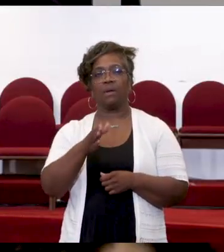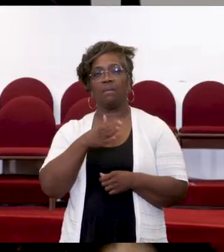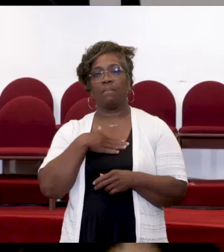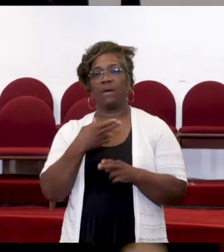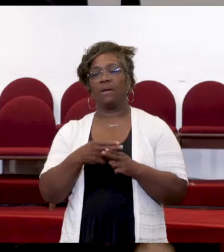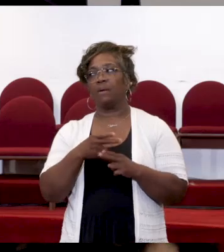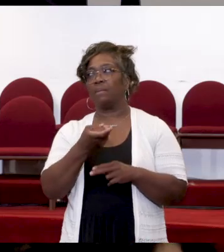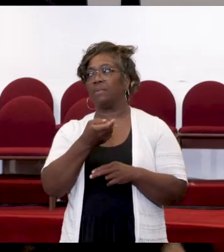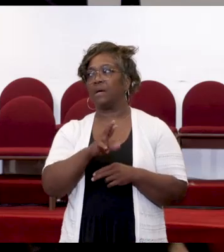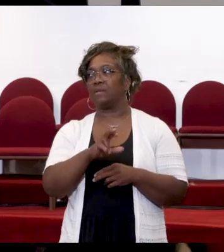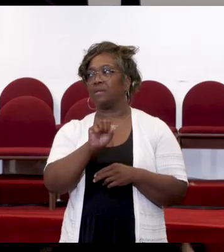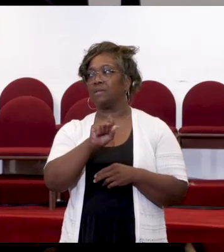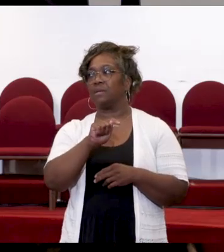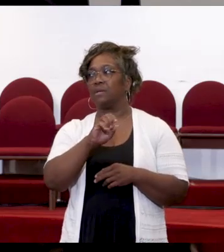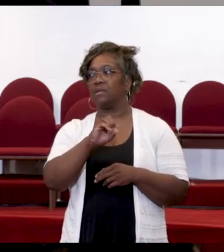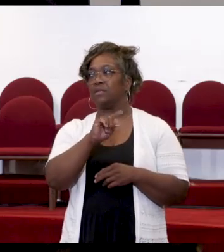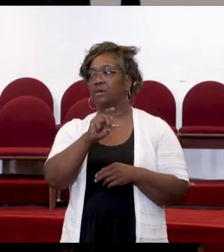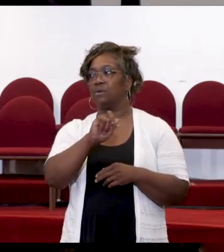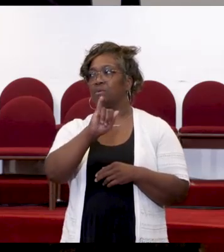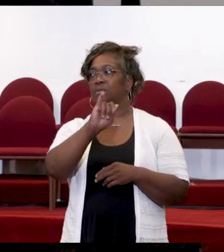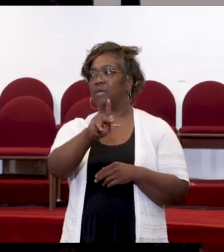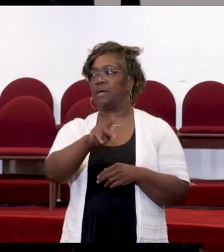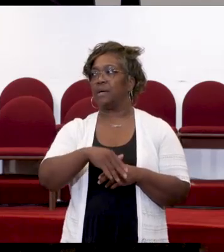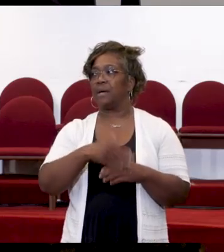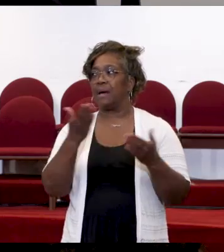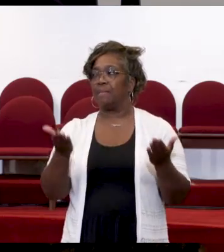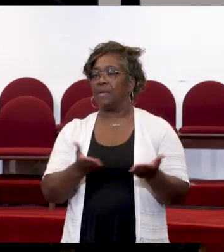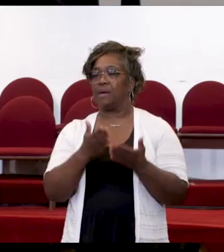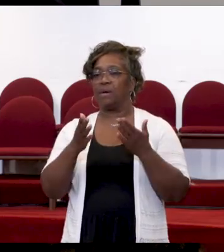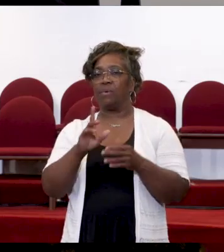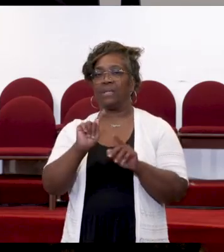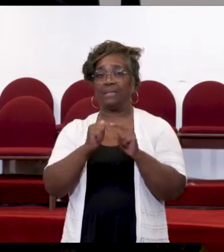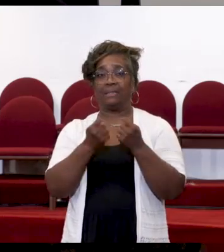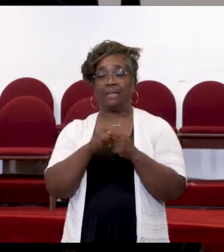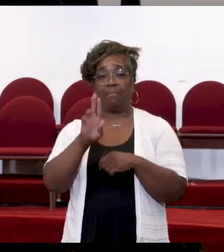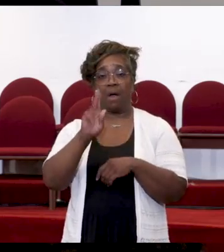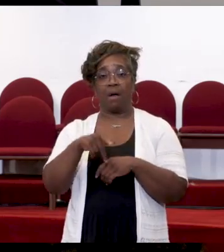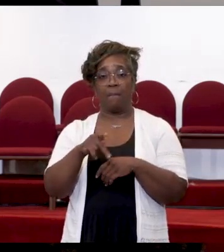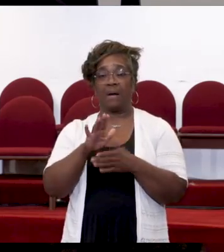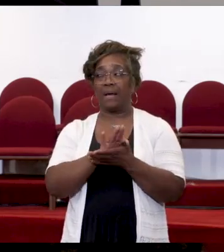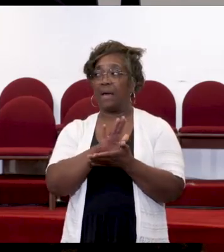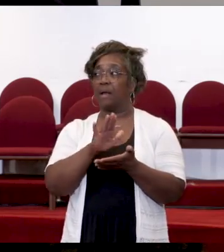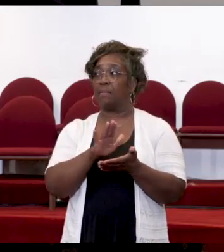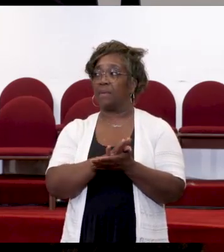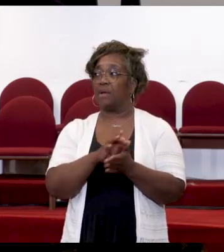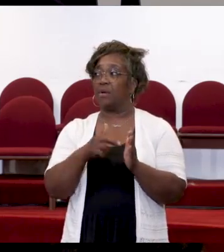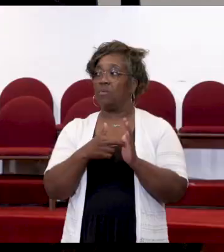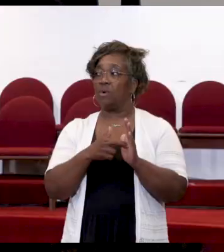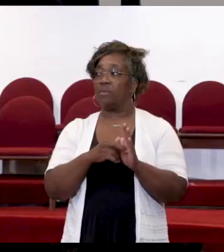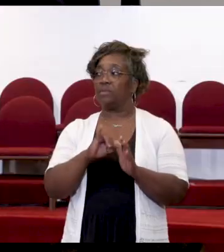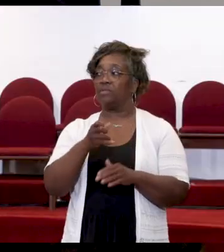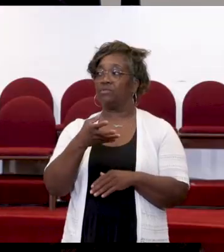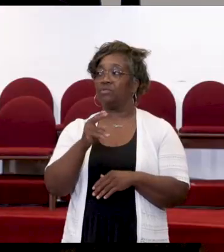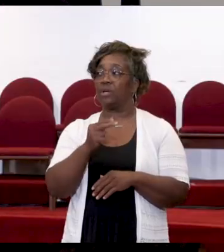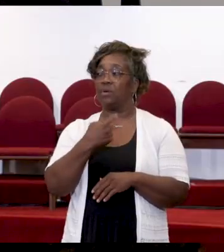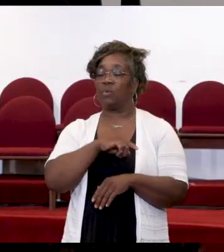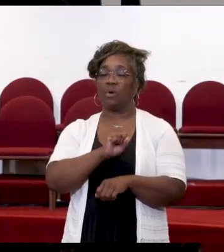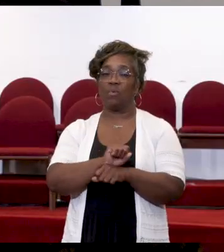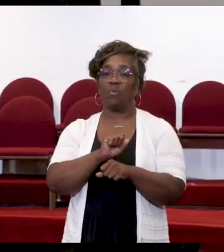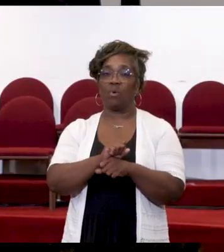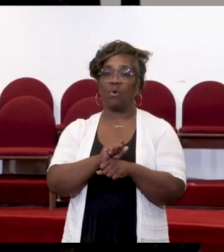Patrick Skozik. I'm here with Team Up Academy and behalf of Mr. John Bones. And we are a workforce